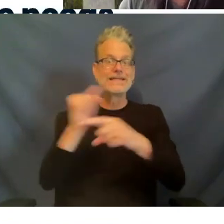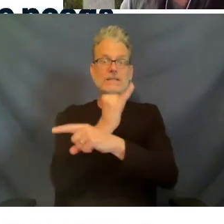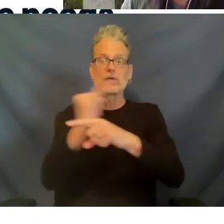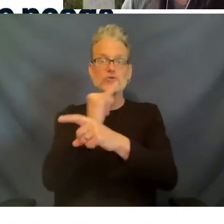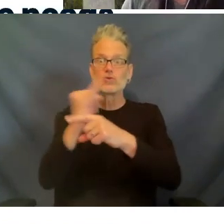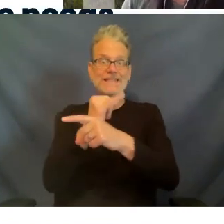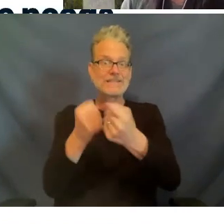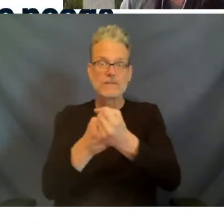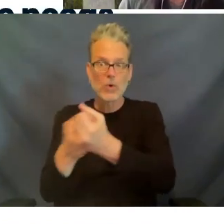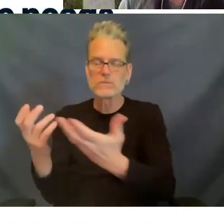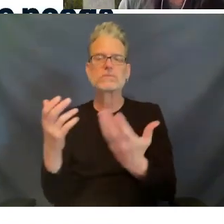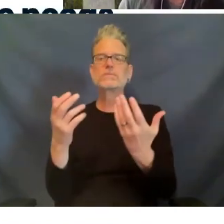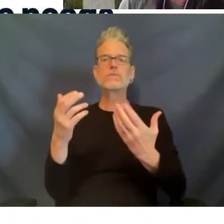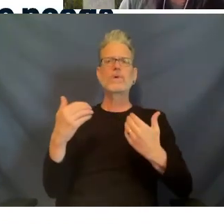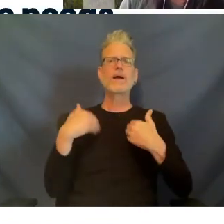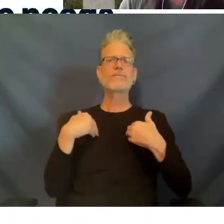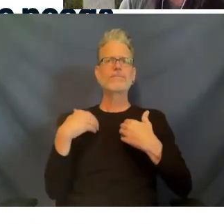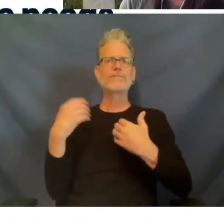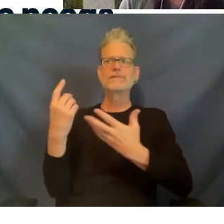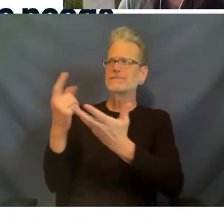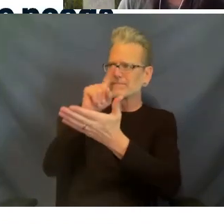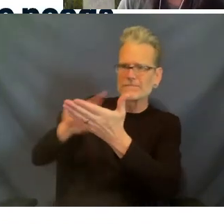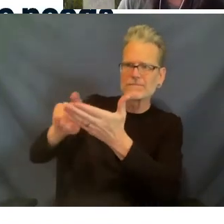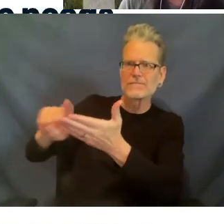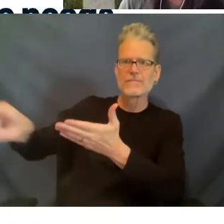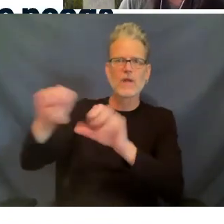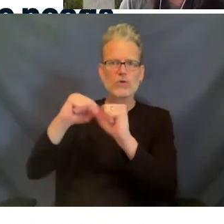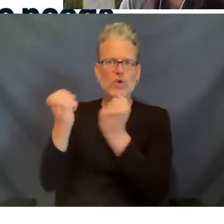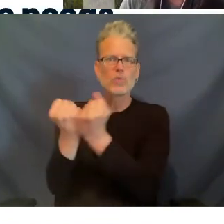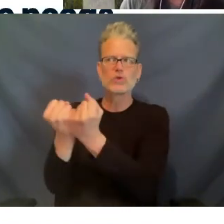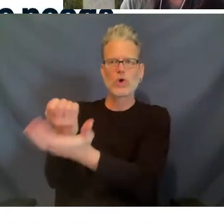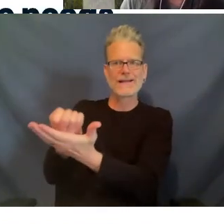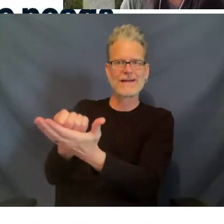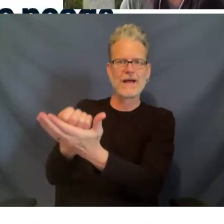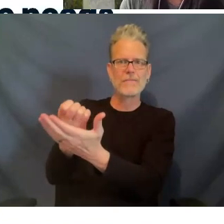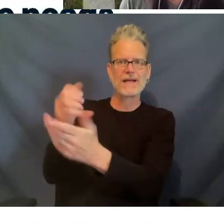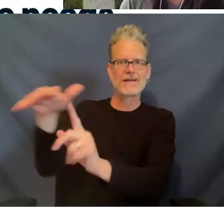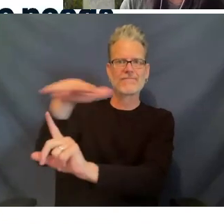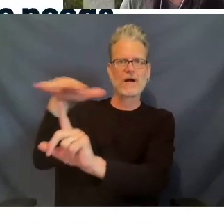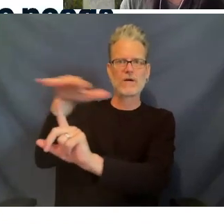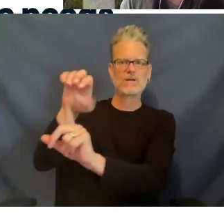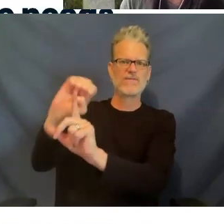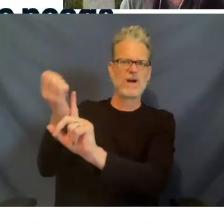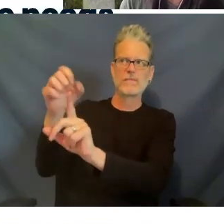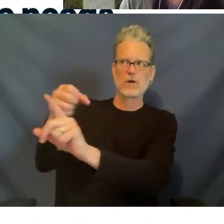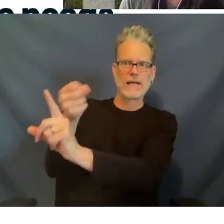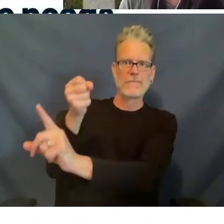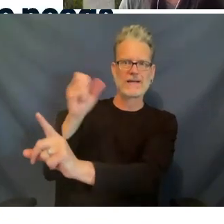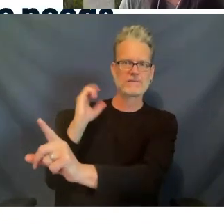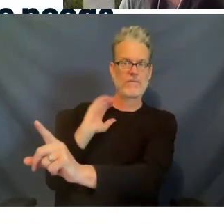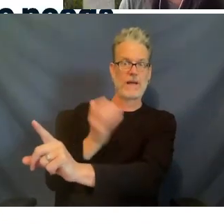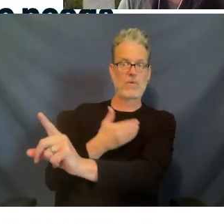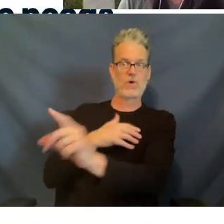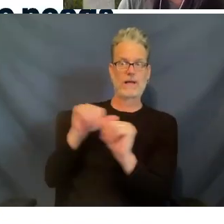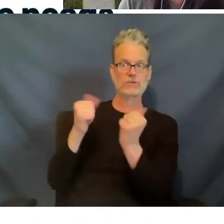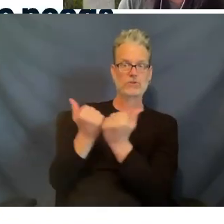large research arm that investigates the social, economic, and environmental impacts of our agency and provides technical assistance